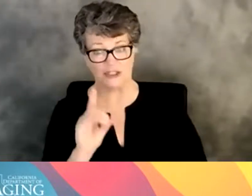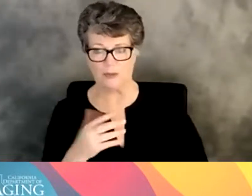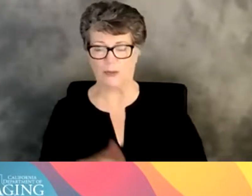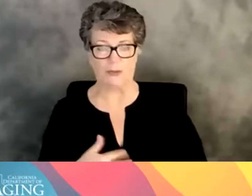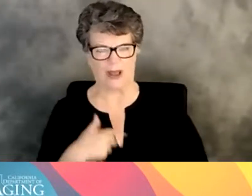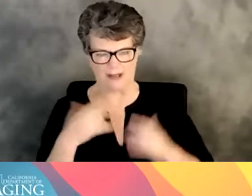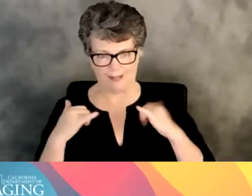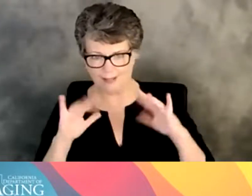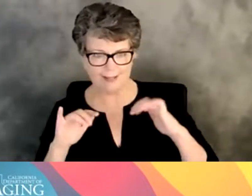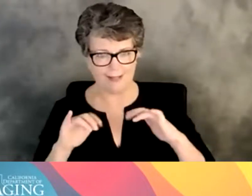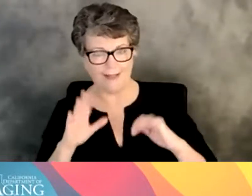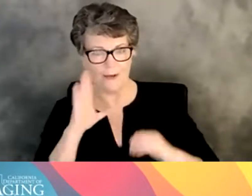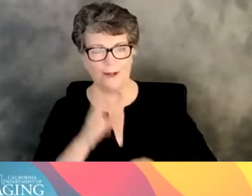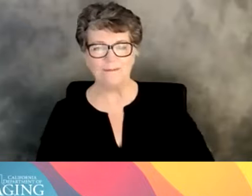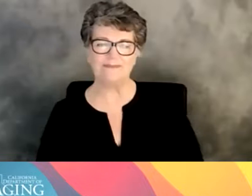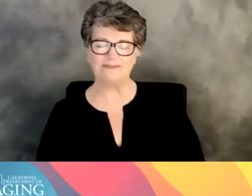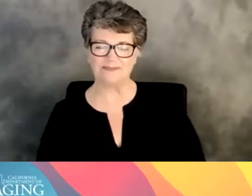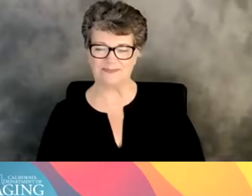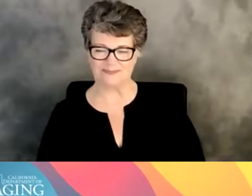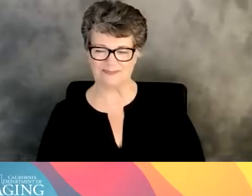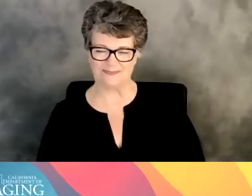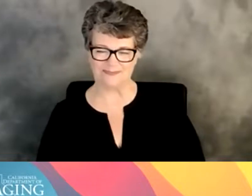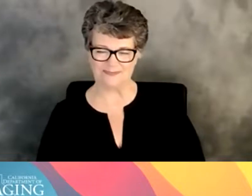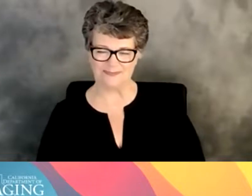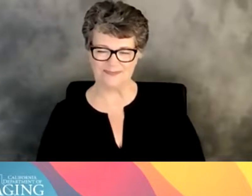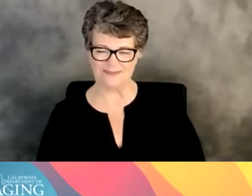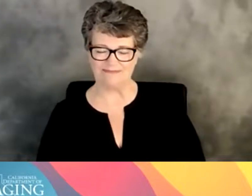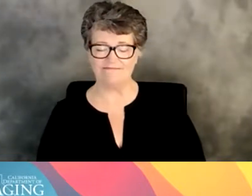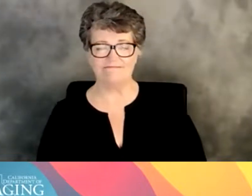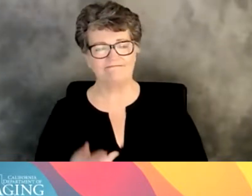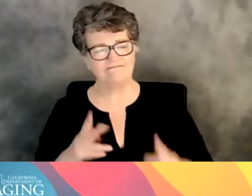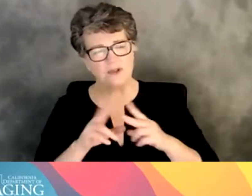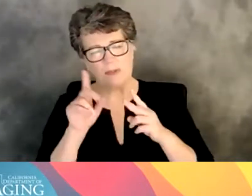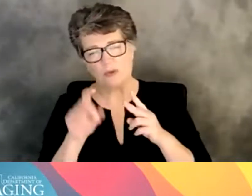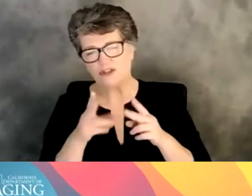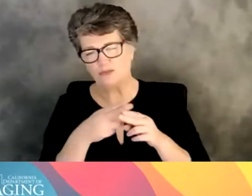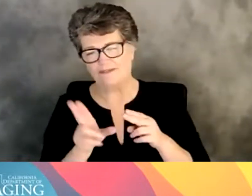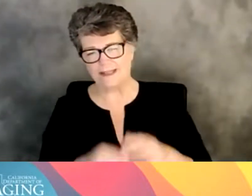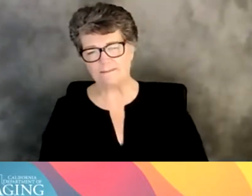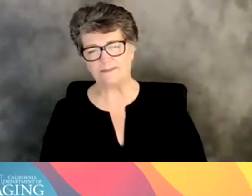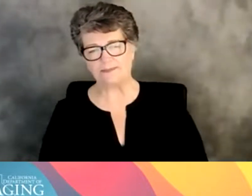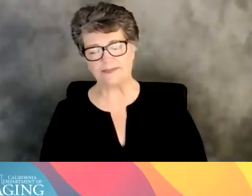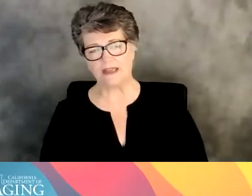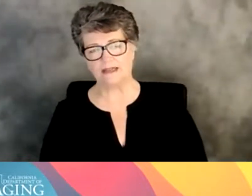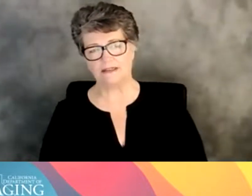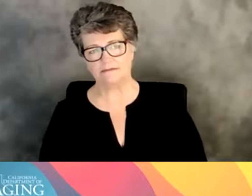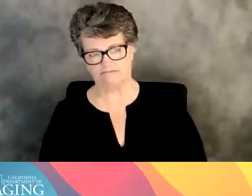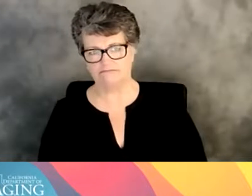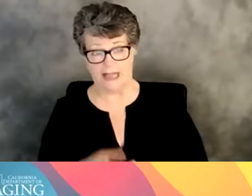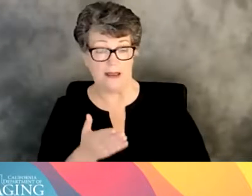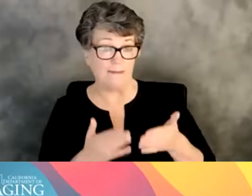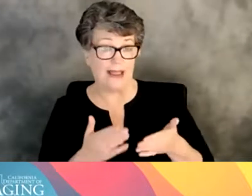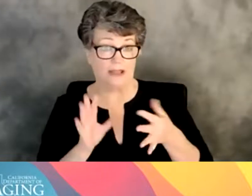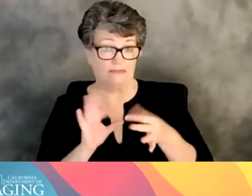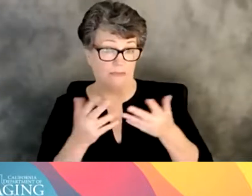playing around with it quite a lot. I did have a couple of questions very briefly. One was, I think, and maybe you touched a little bit